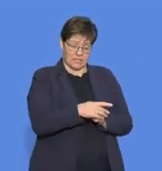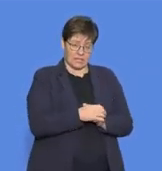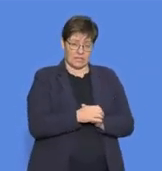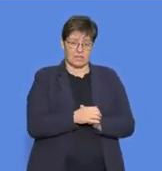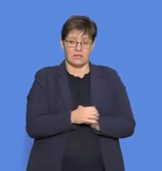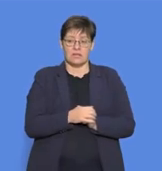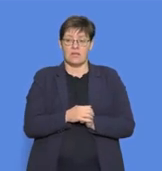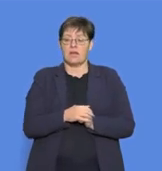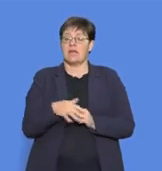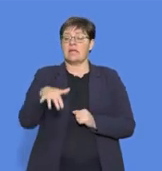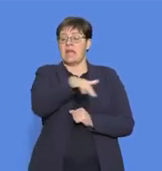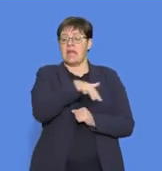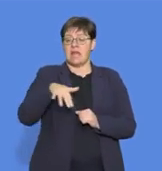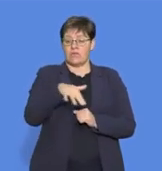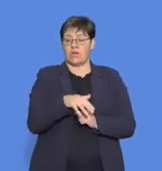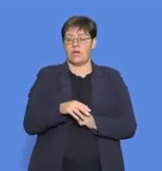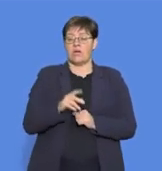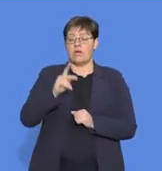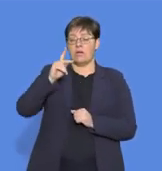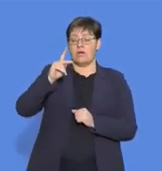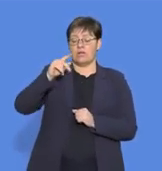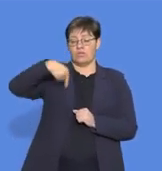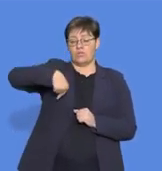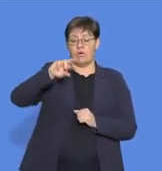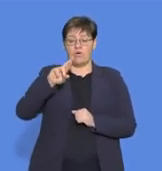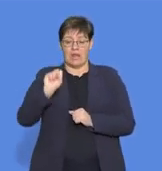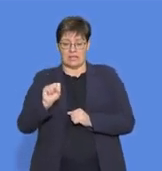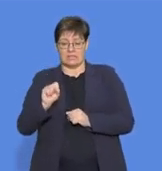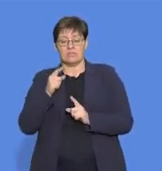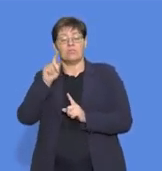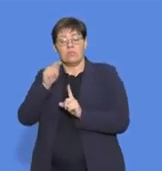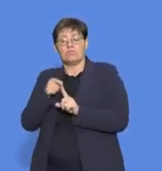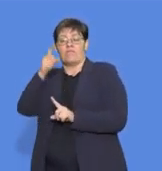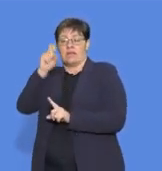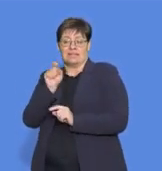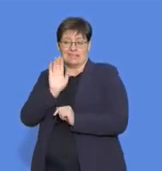P, and then the area of the triangle QRS in terms of X.